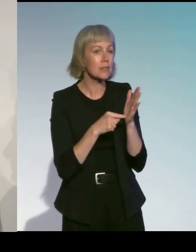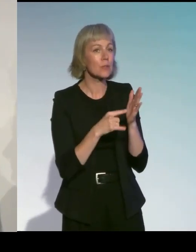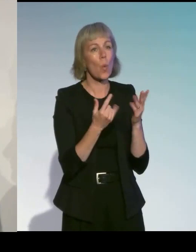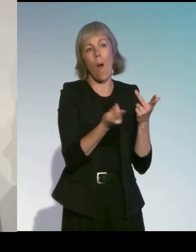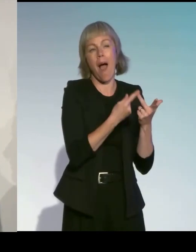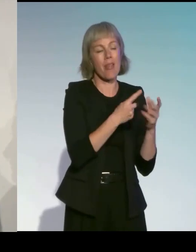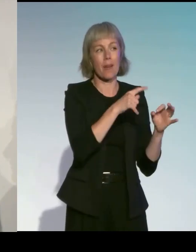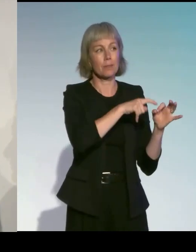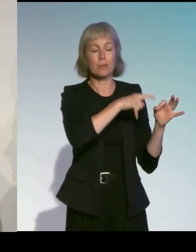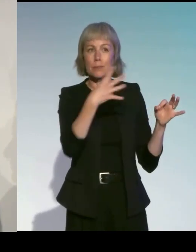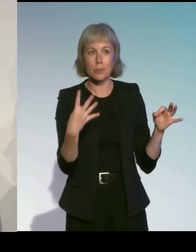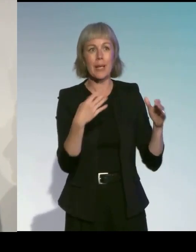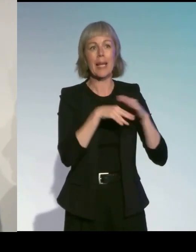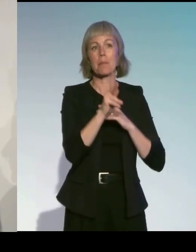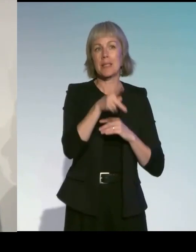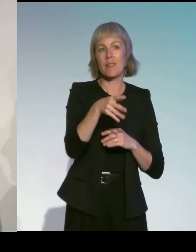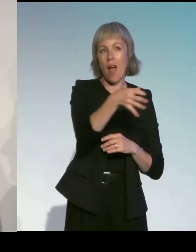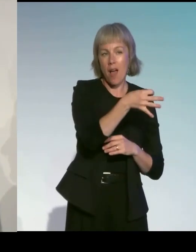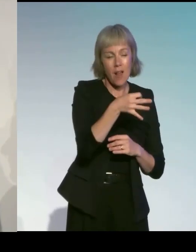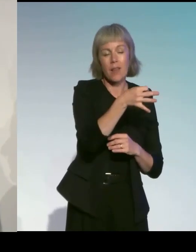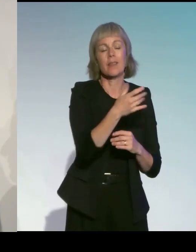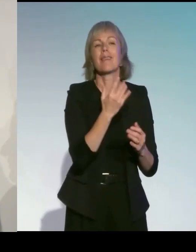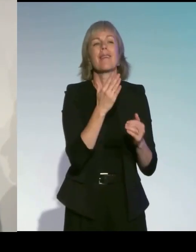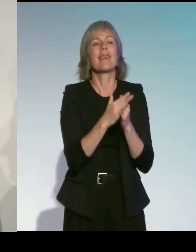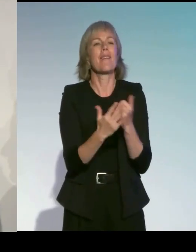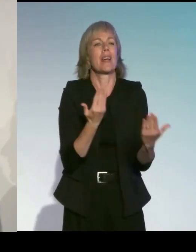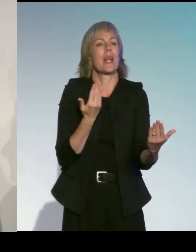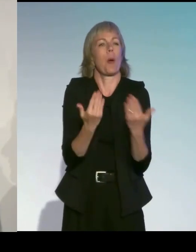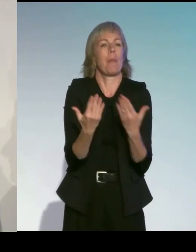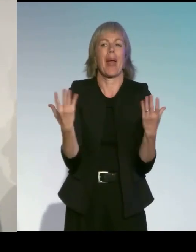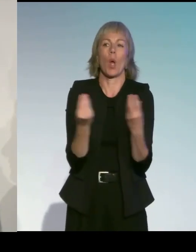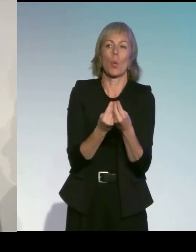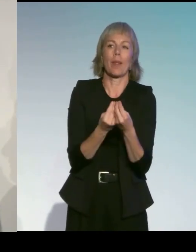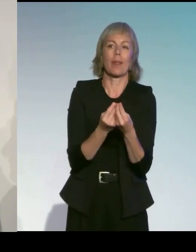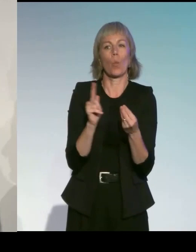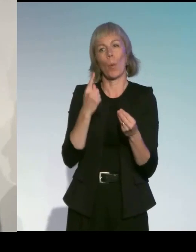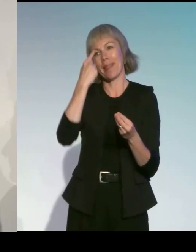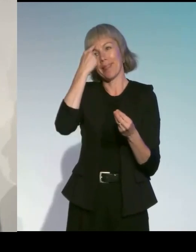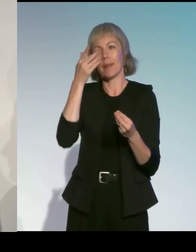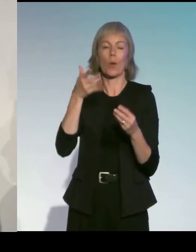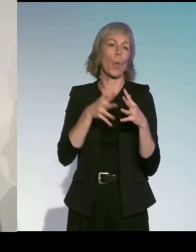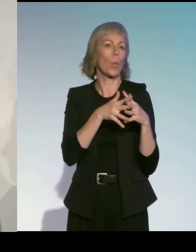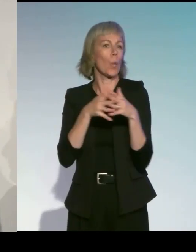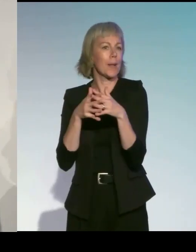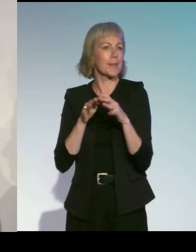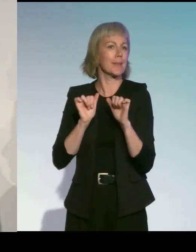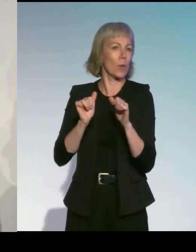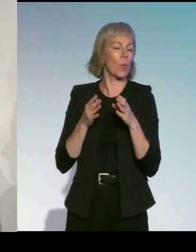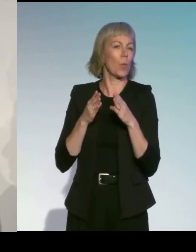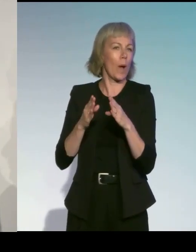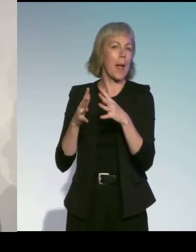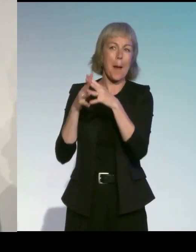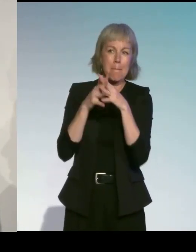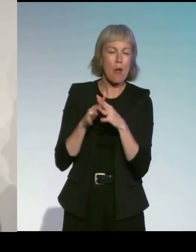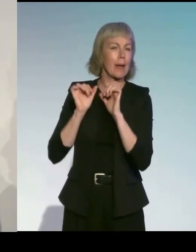within Pacific countries, we should never by default compare them to Western type beauty pageants where